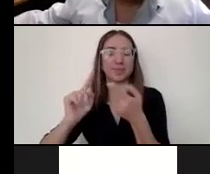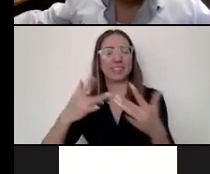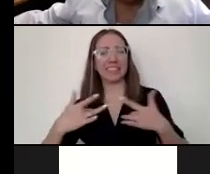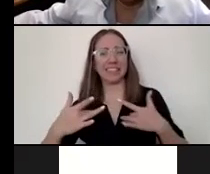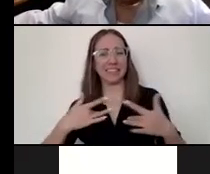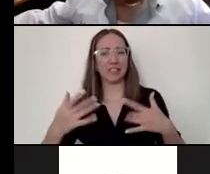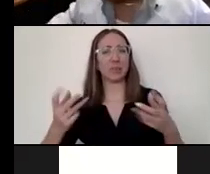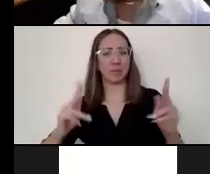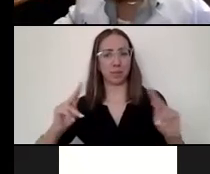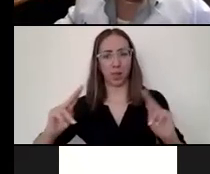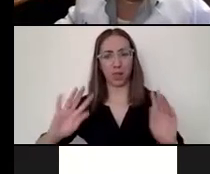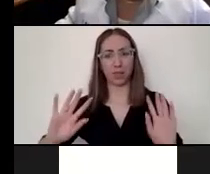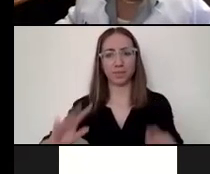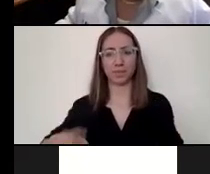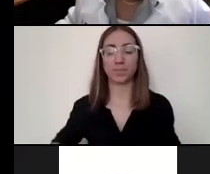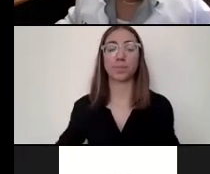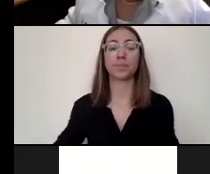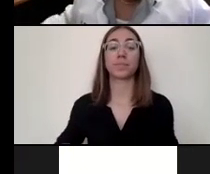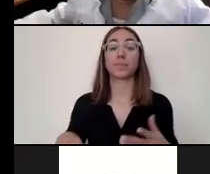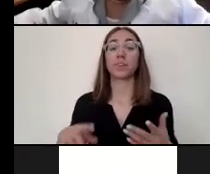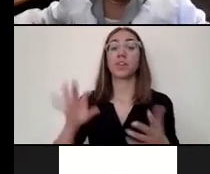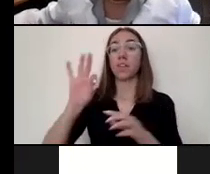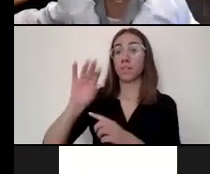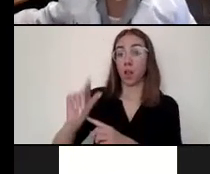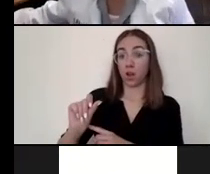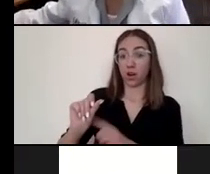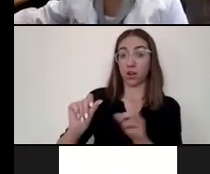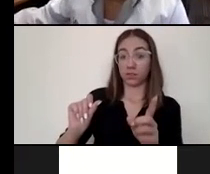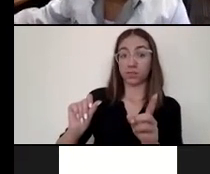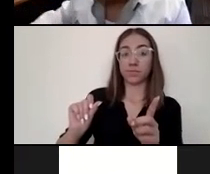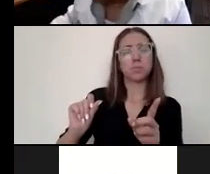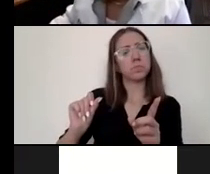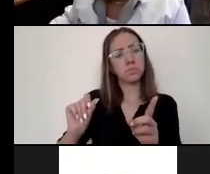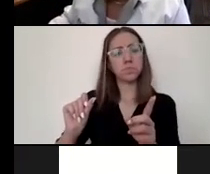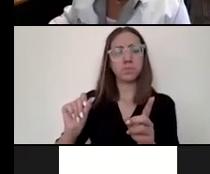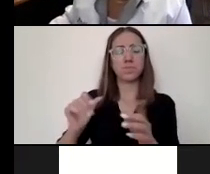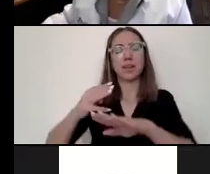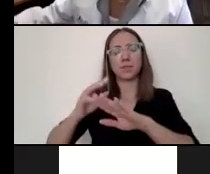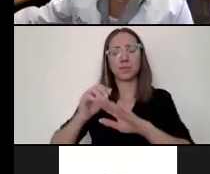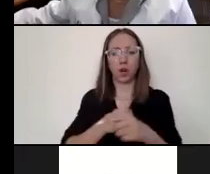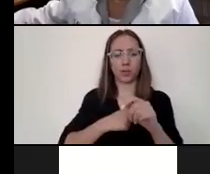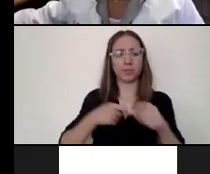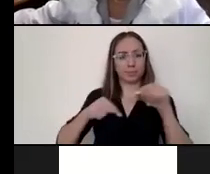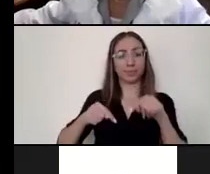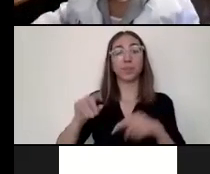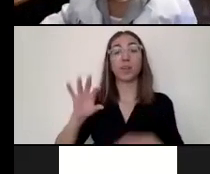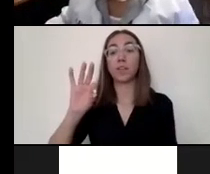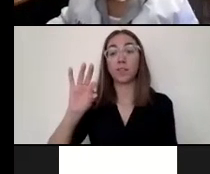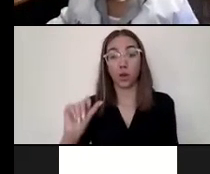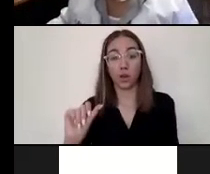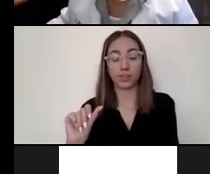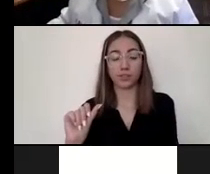many of us. When you look at Florida, we will see it's different. Here, Miami-Dade, sorry. When you look at Florida,